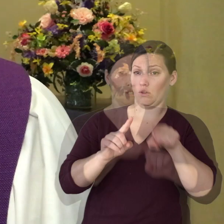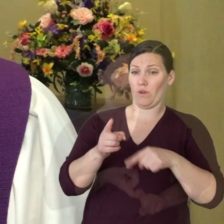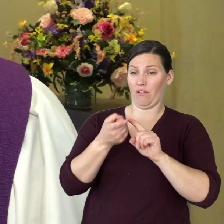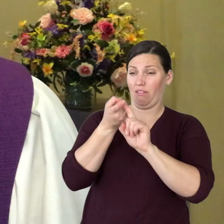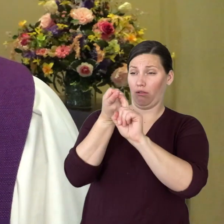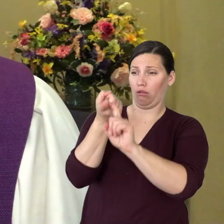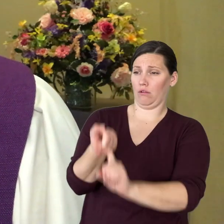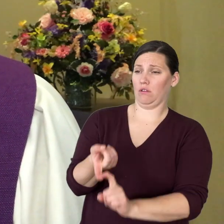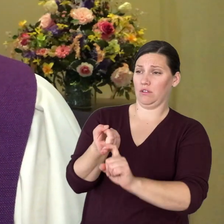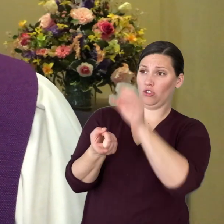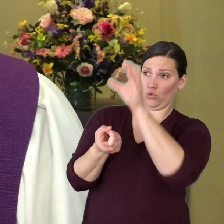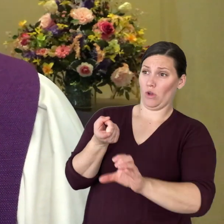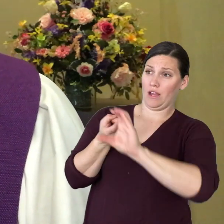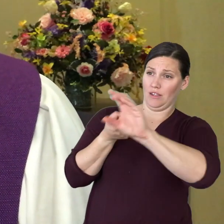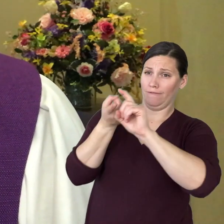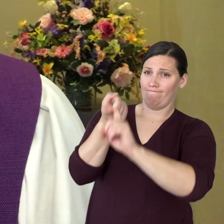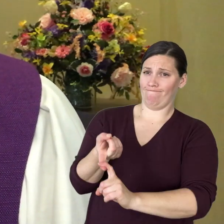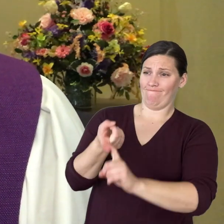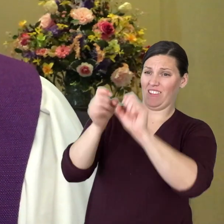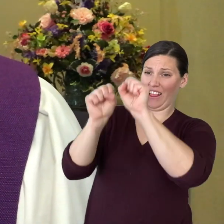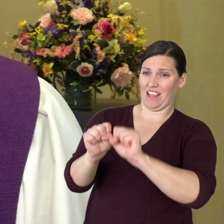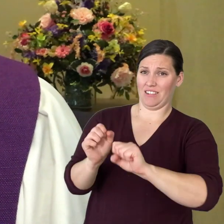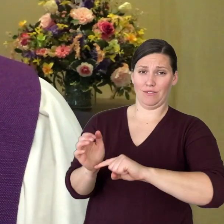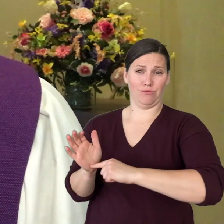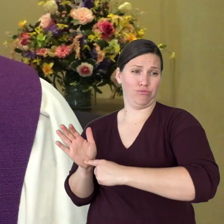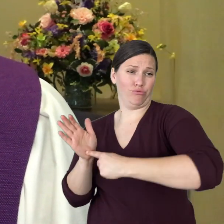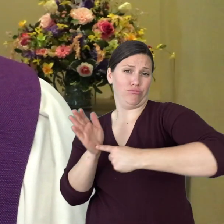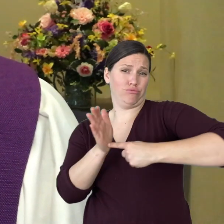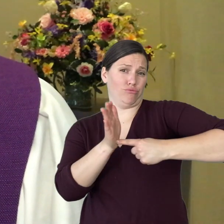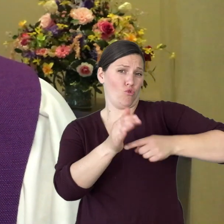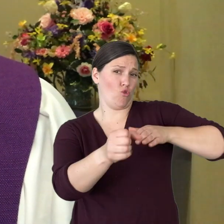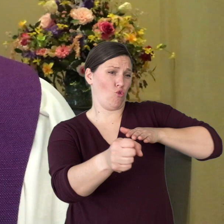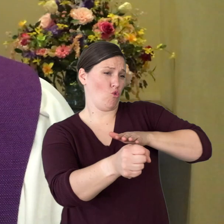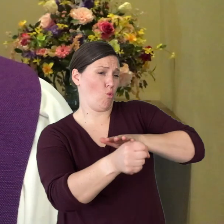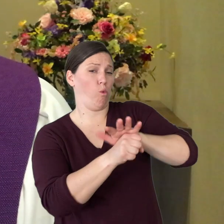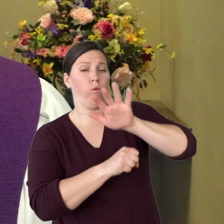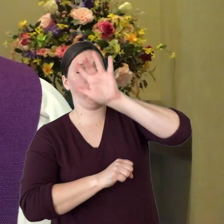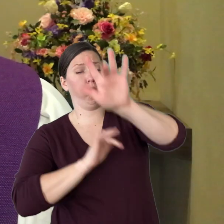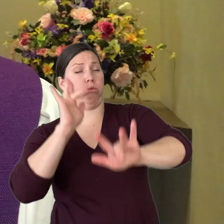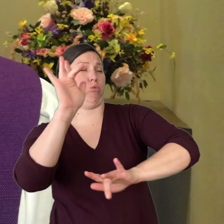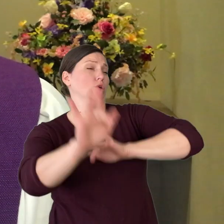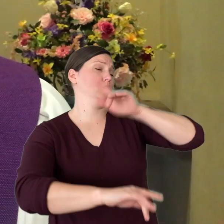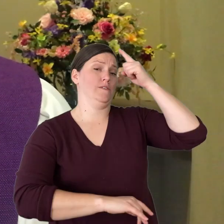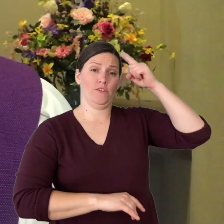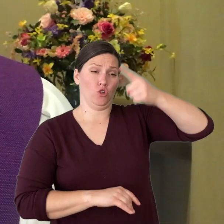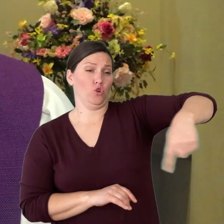on the cross so that he can show full mercy to you.